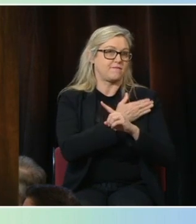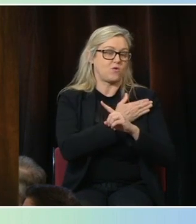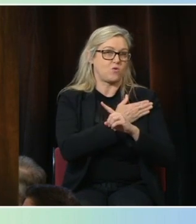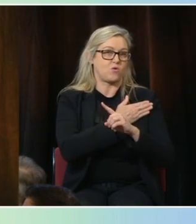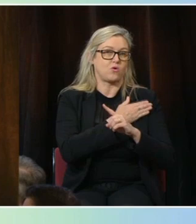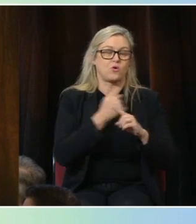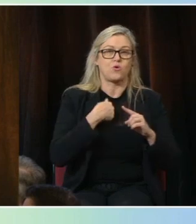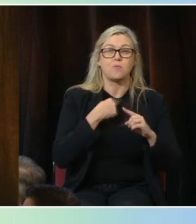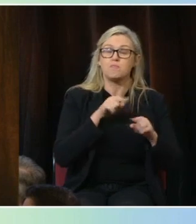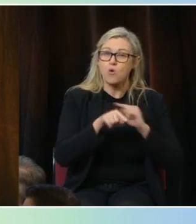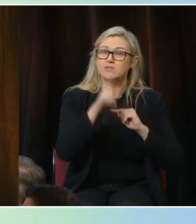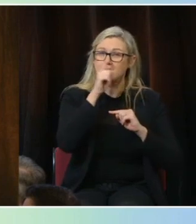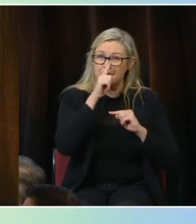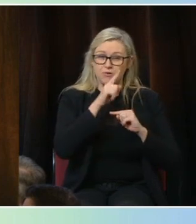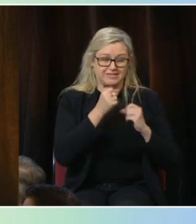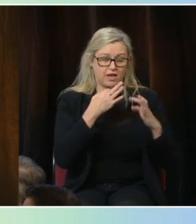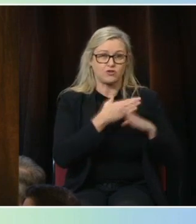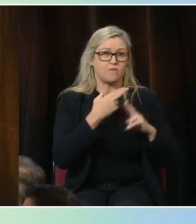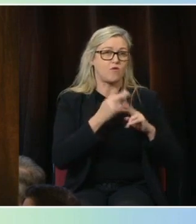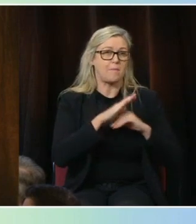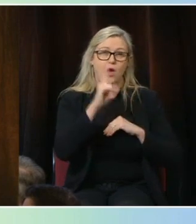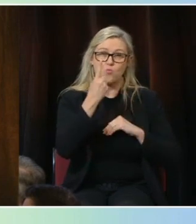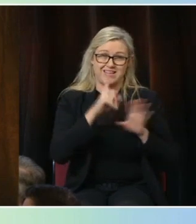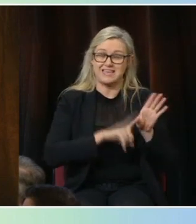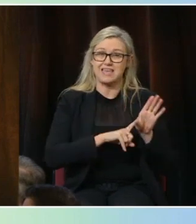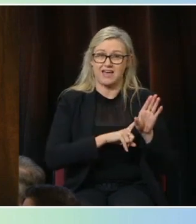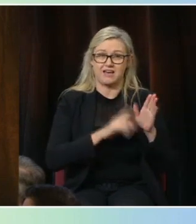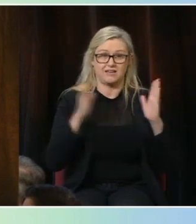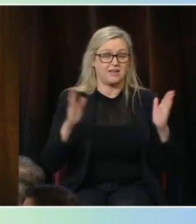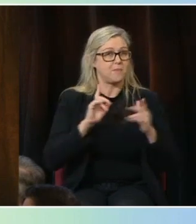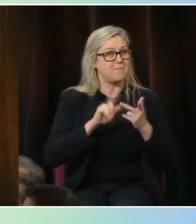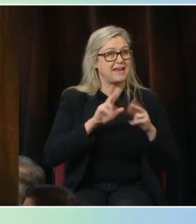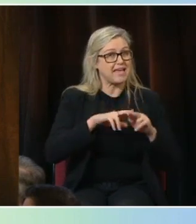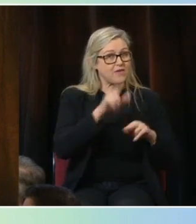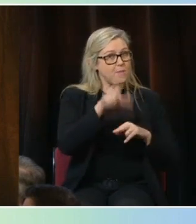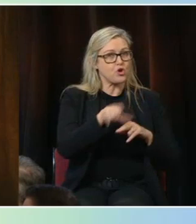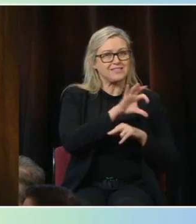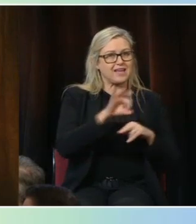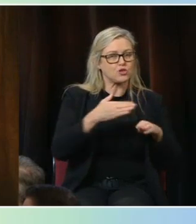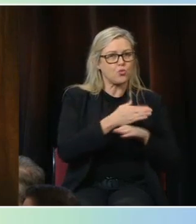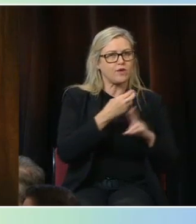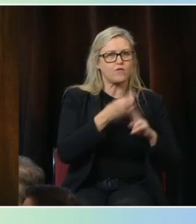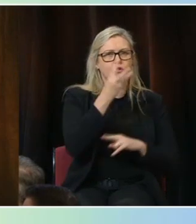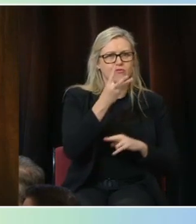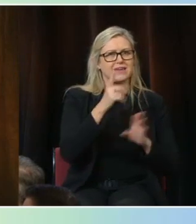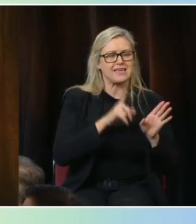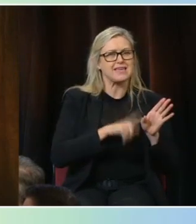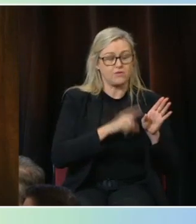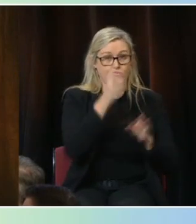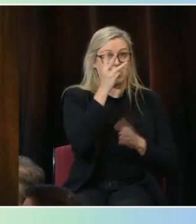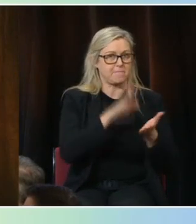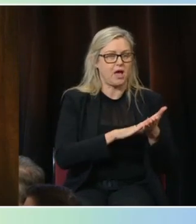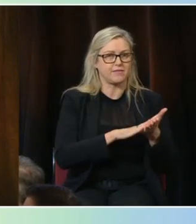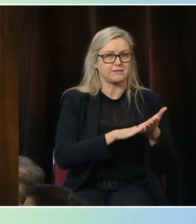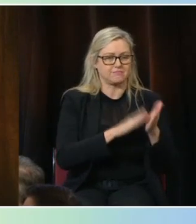a year long but even just three months out of a job is enough to people to hit people's earnings potential several years